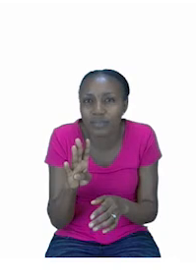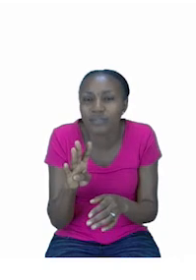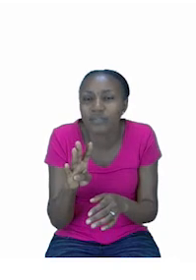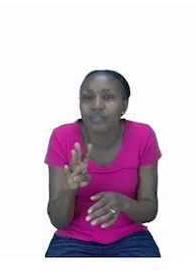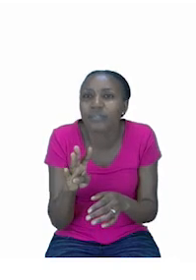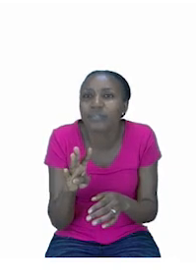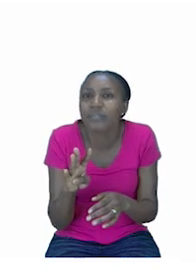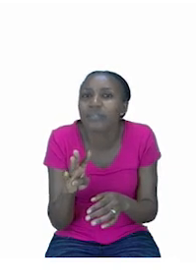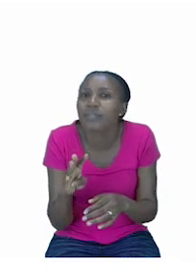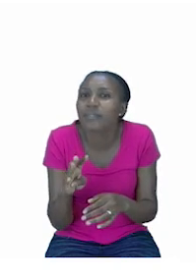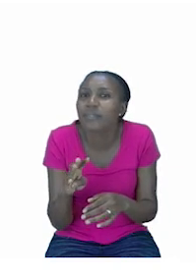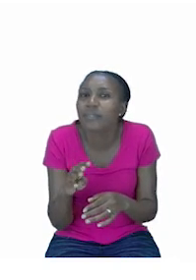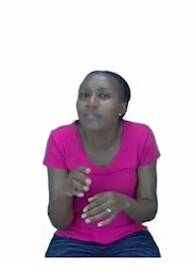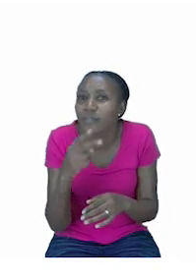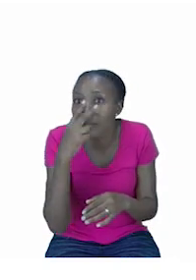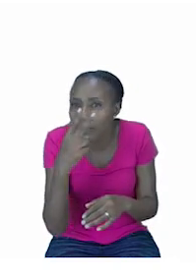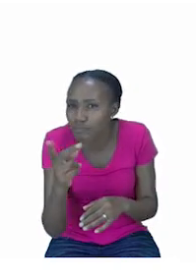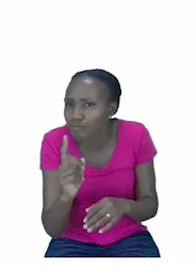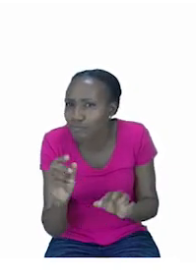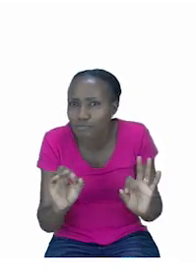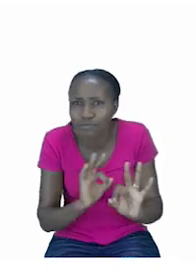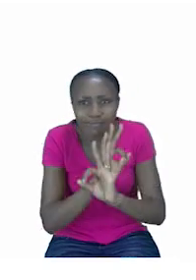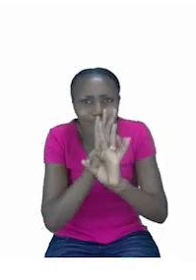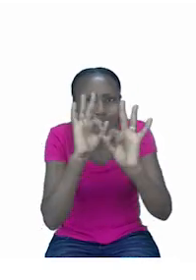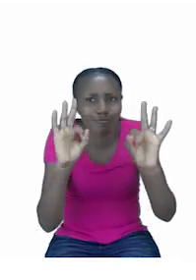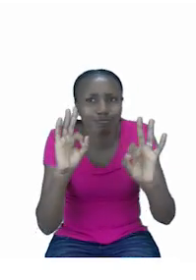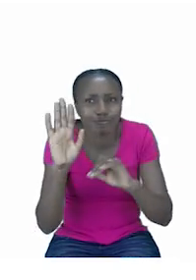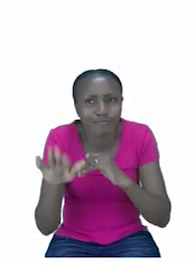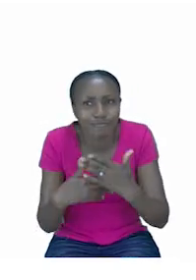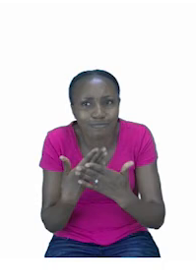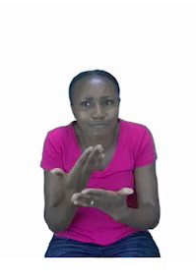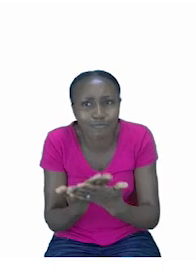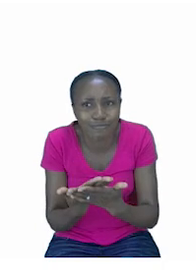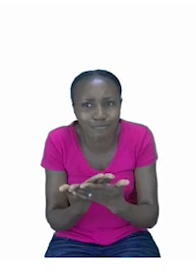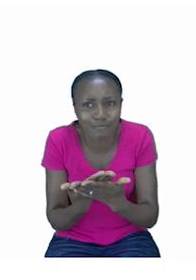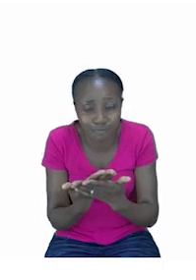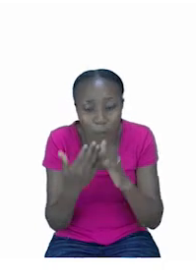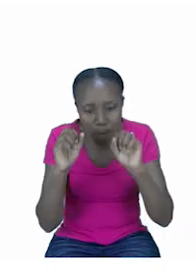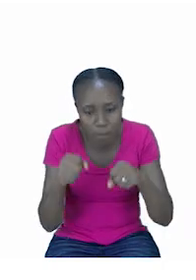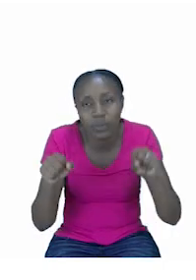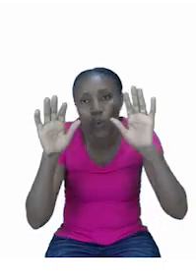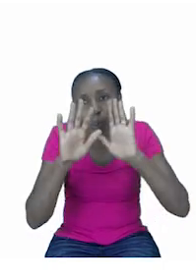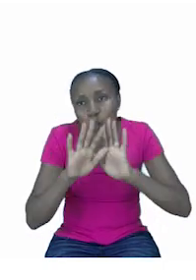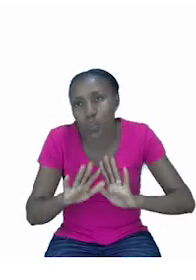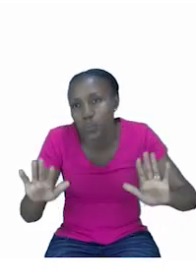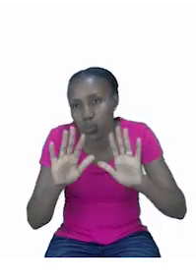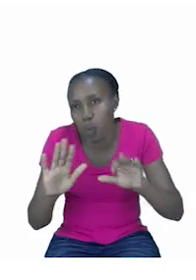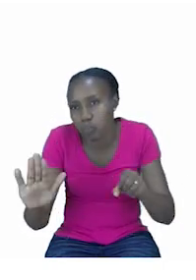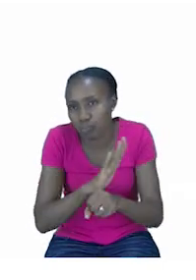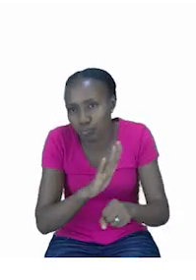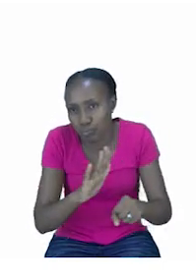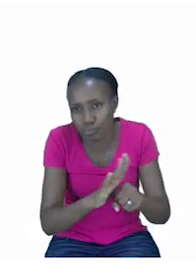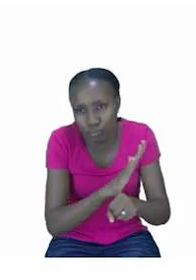14, we have a beautiful picture that we are being asked to color. Now, this story is